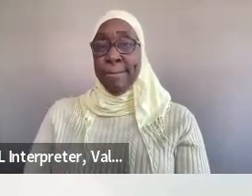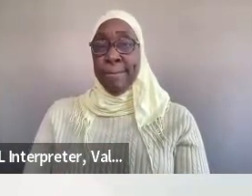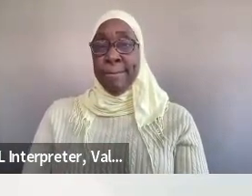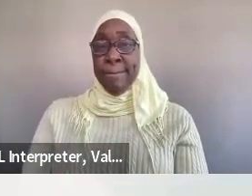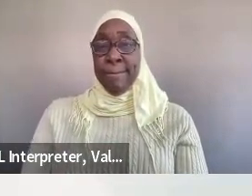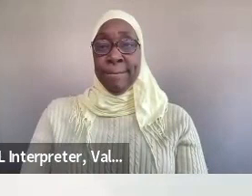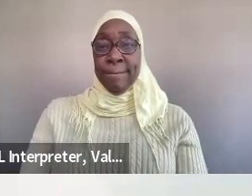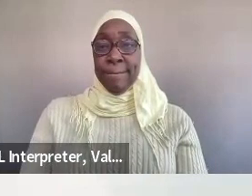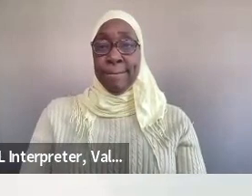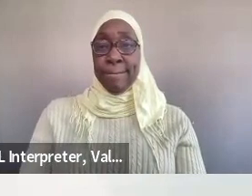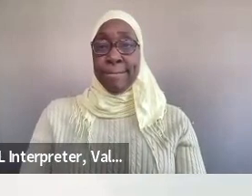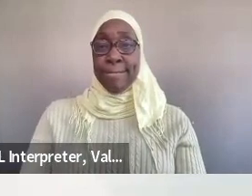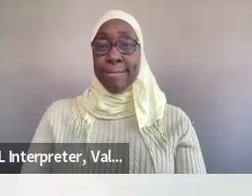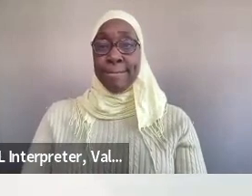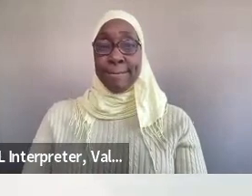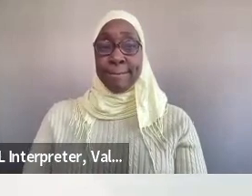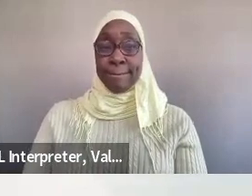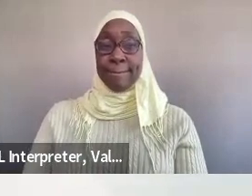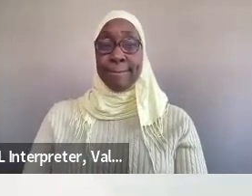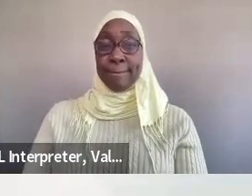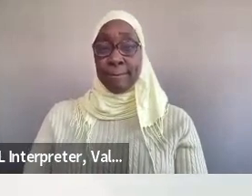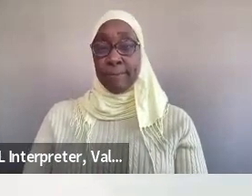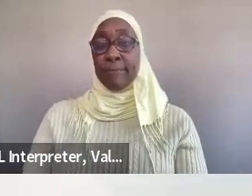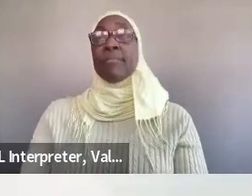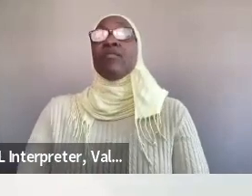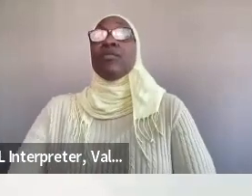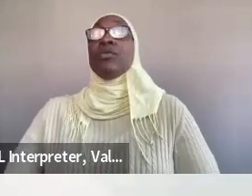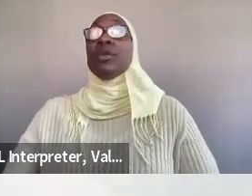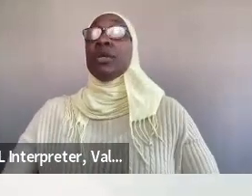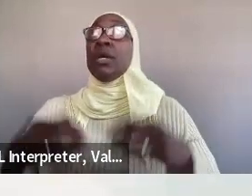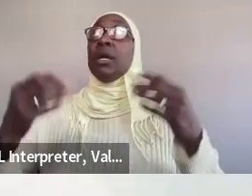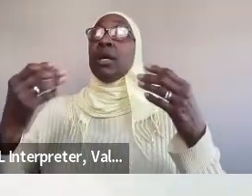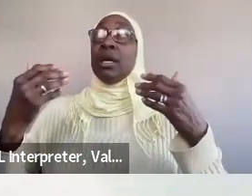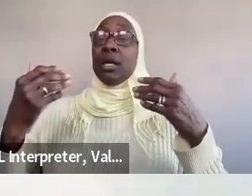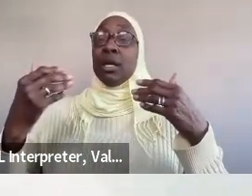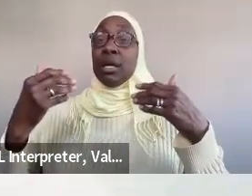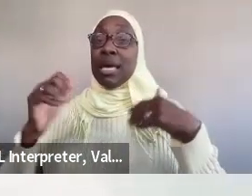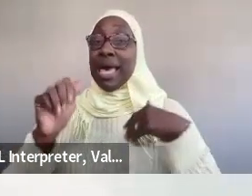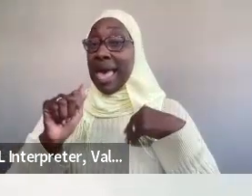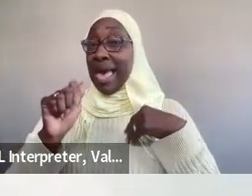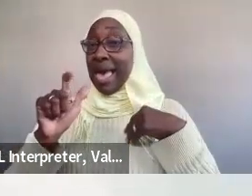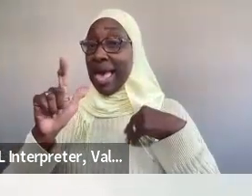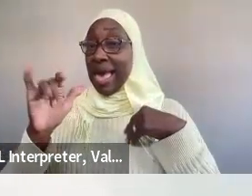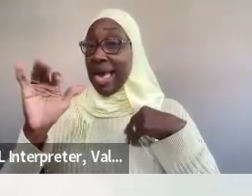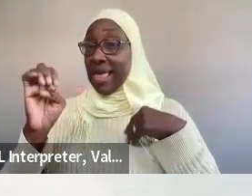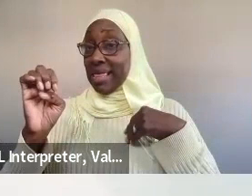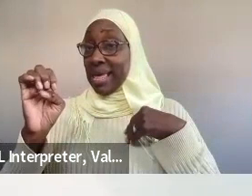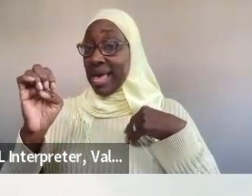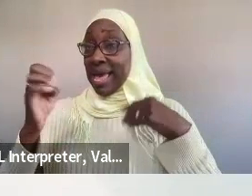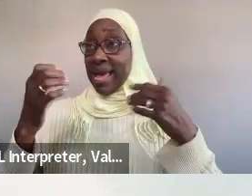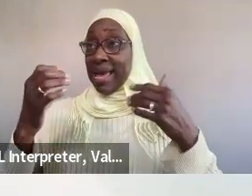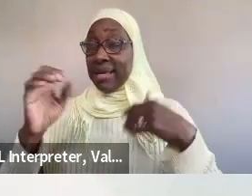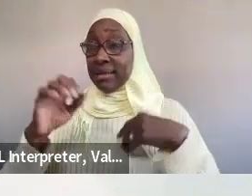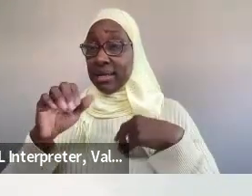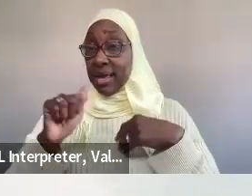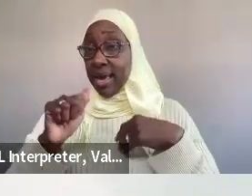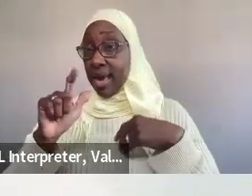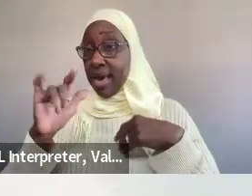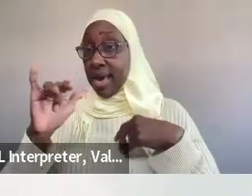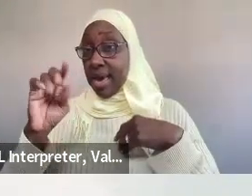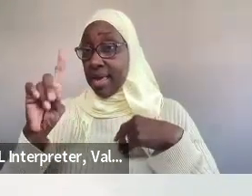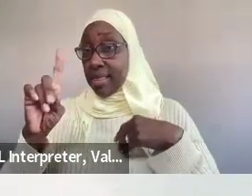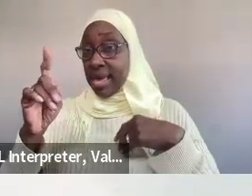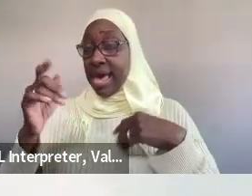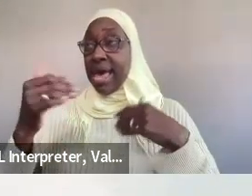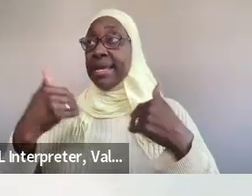their allies. So what we have different from other organizations in Northeastern is we bring in not just people from